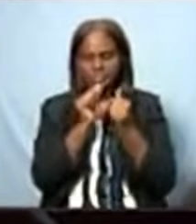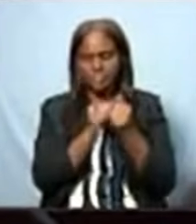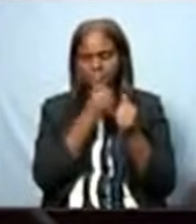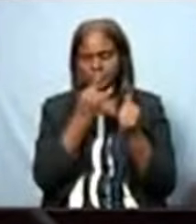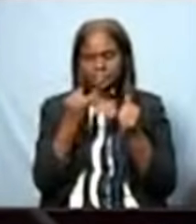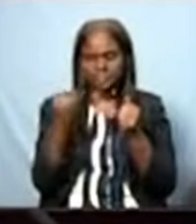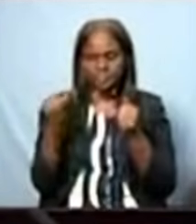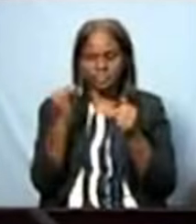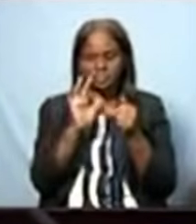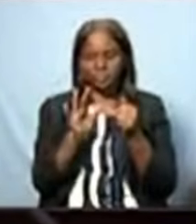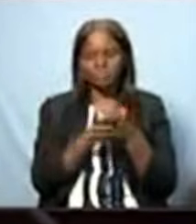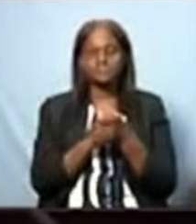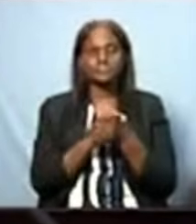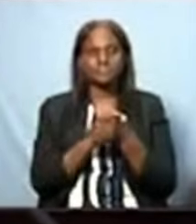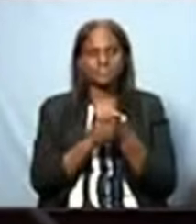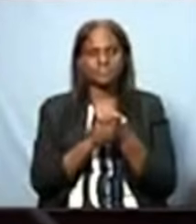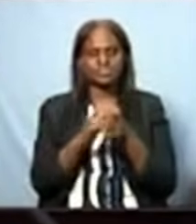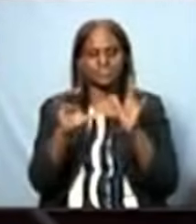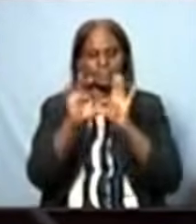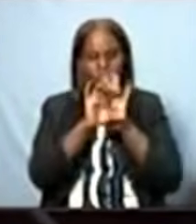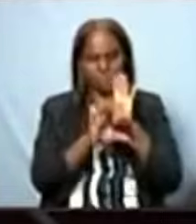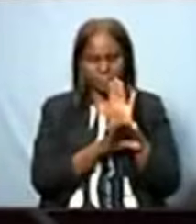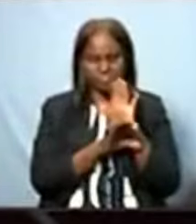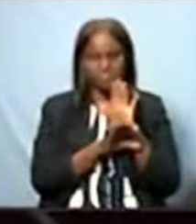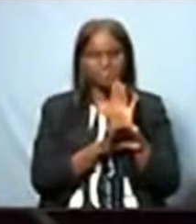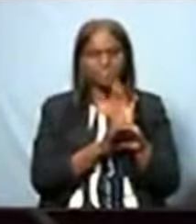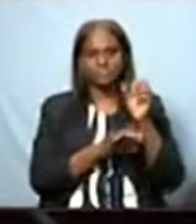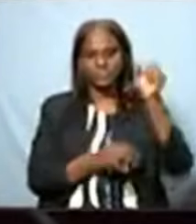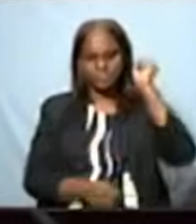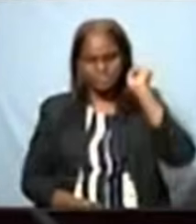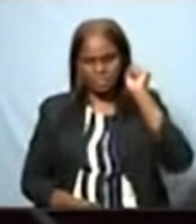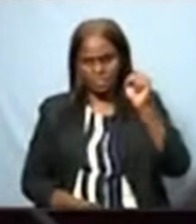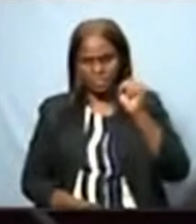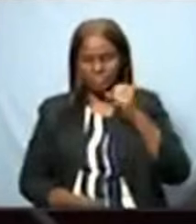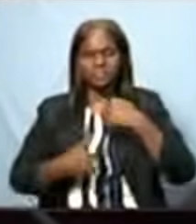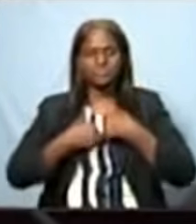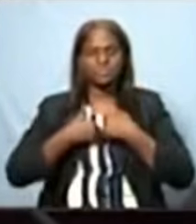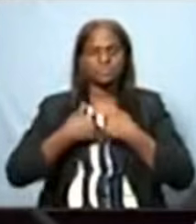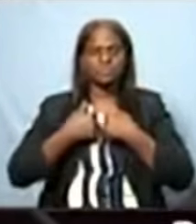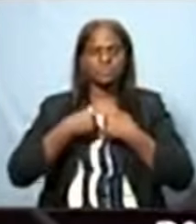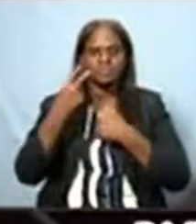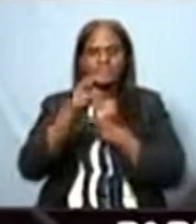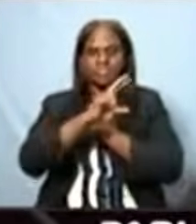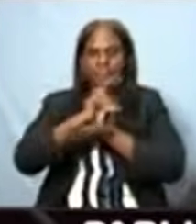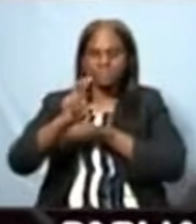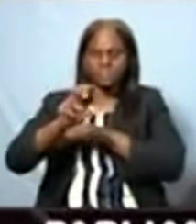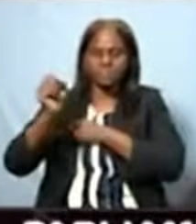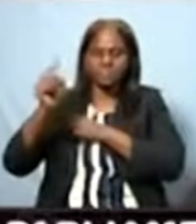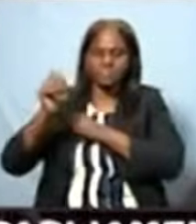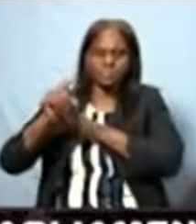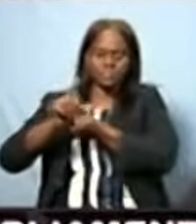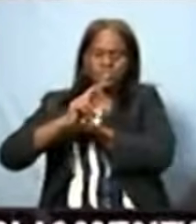of the constitution shall encompass 211